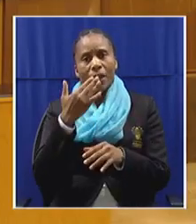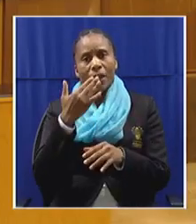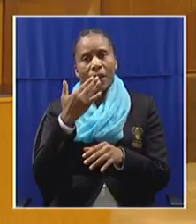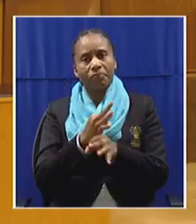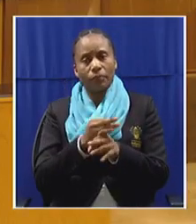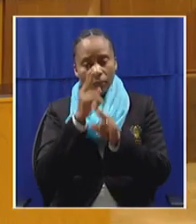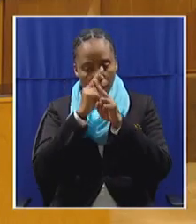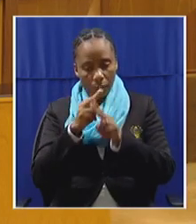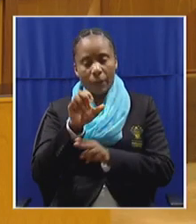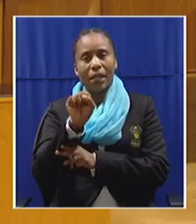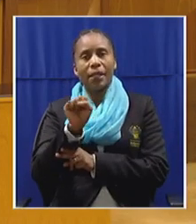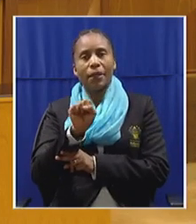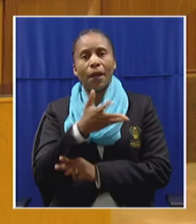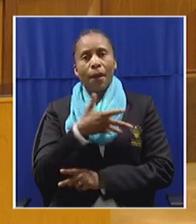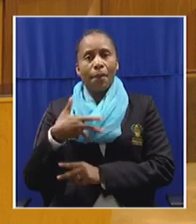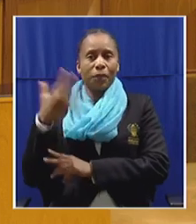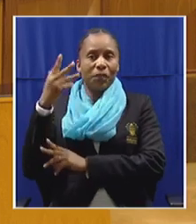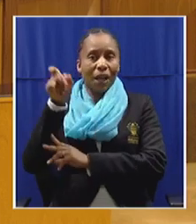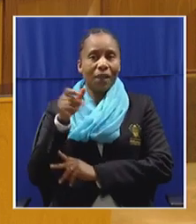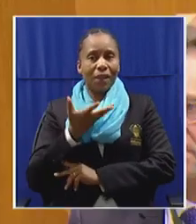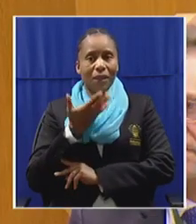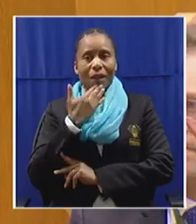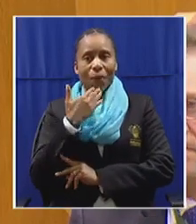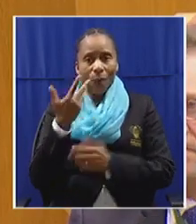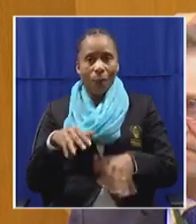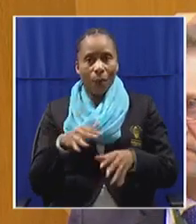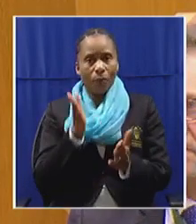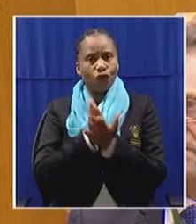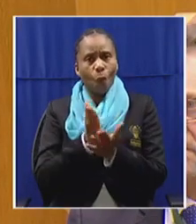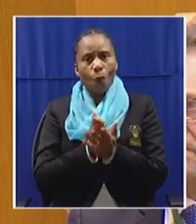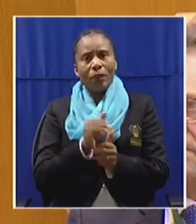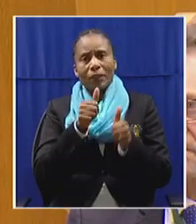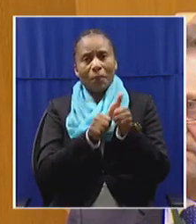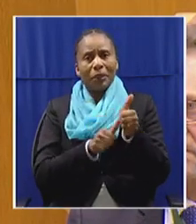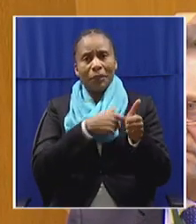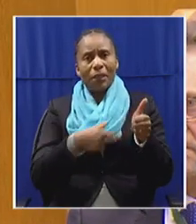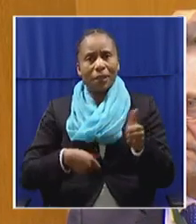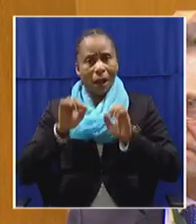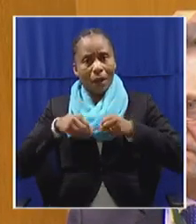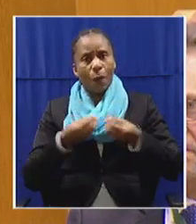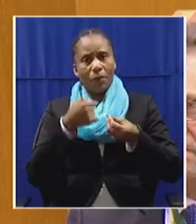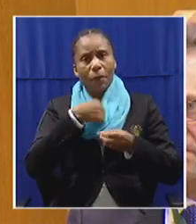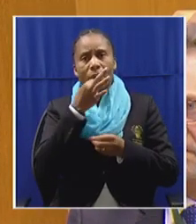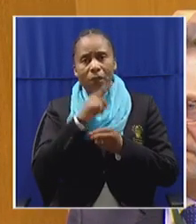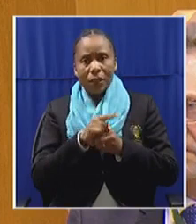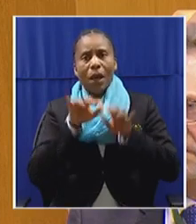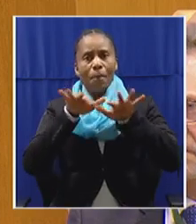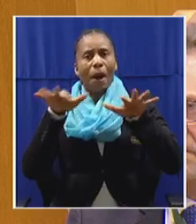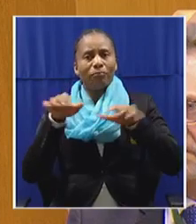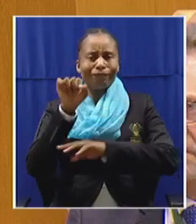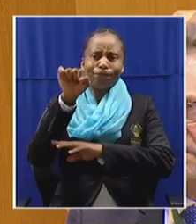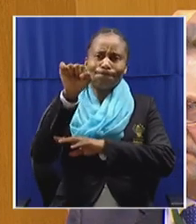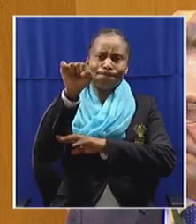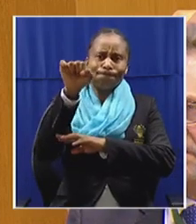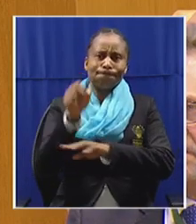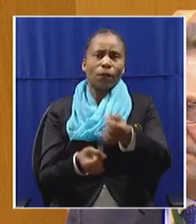Stenezi. Madam Speaker, thank you very much. I'm sure the Deputy President would agree with me that part of these service delivery protests happen when